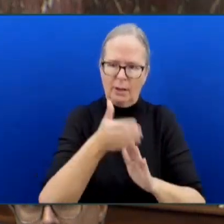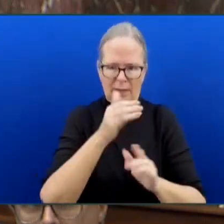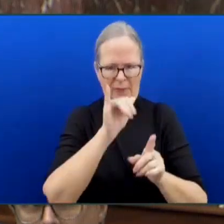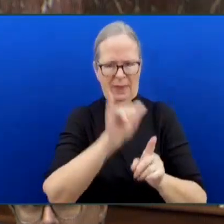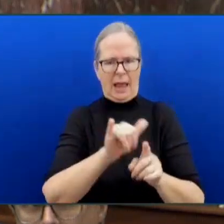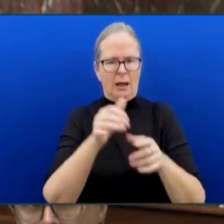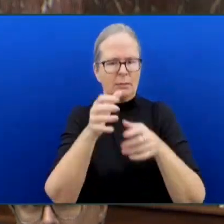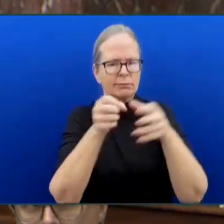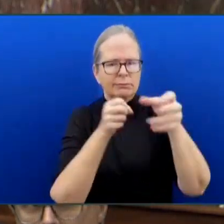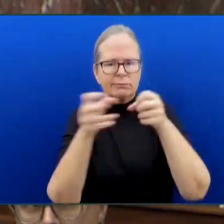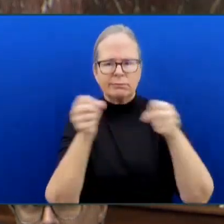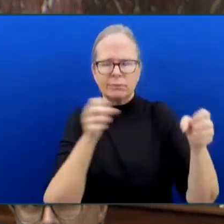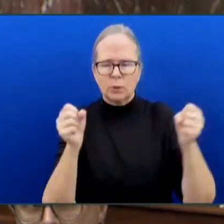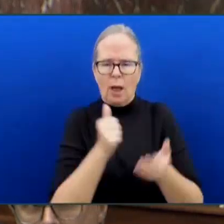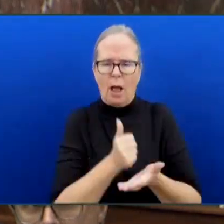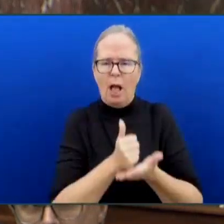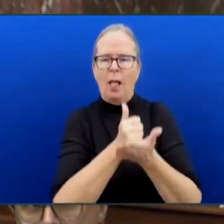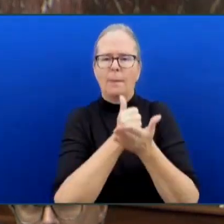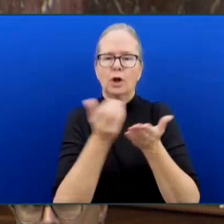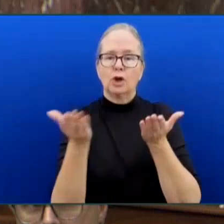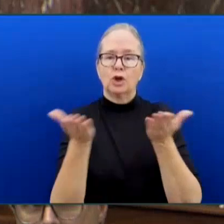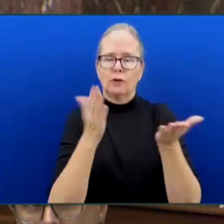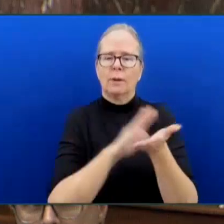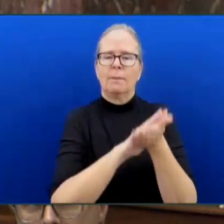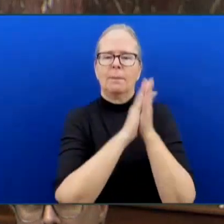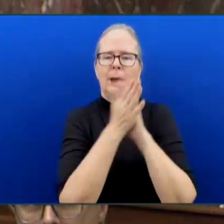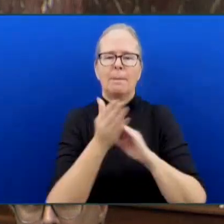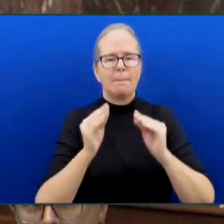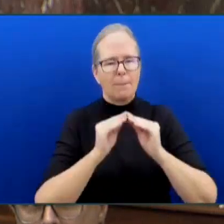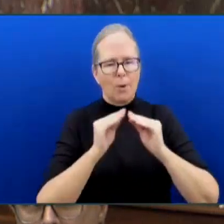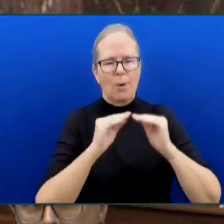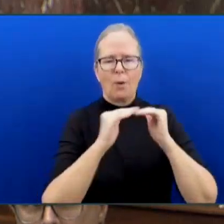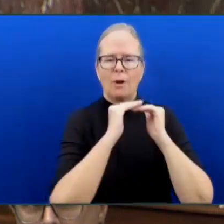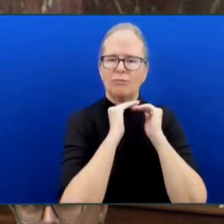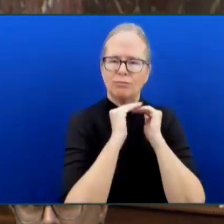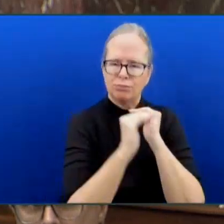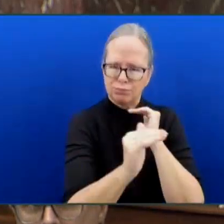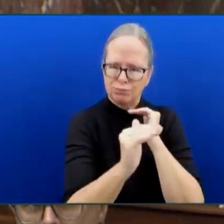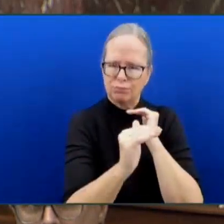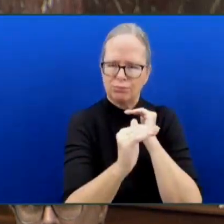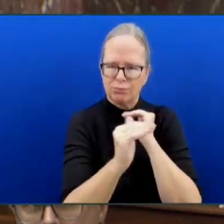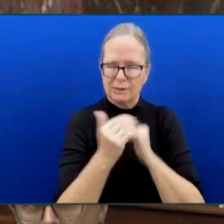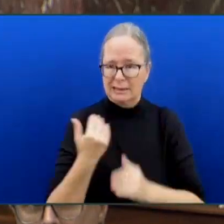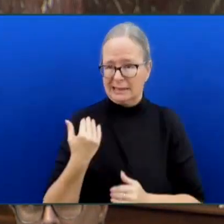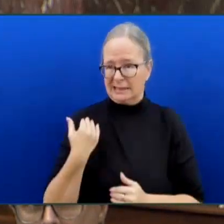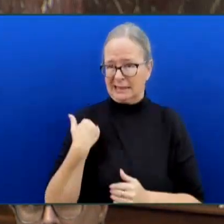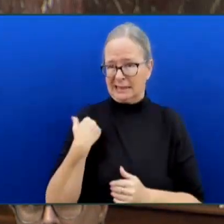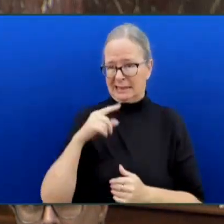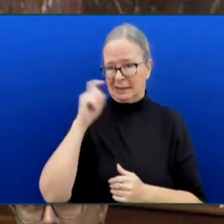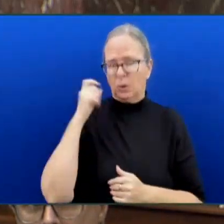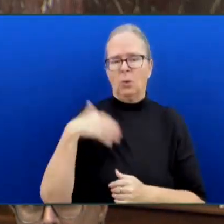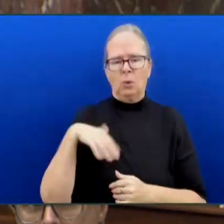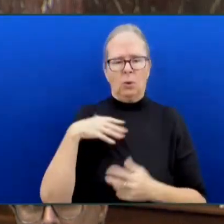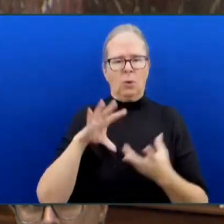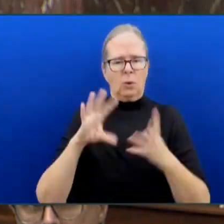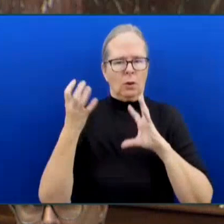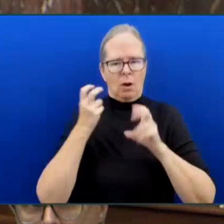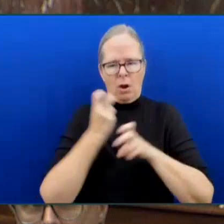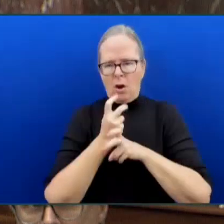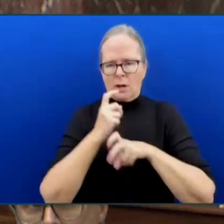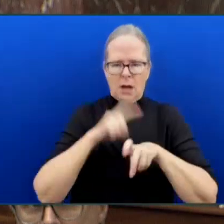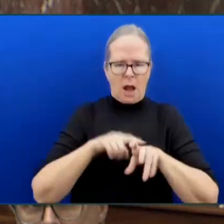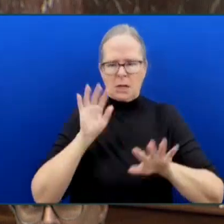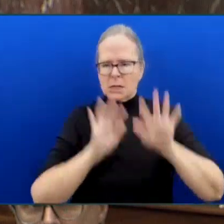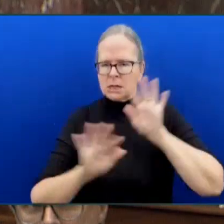BC Ferries. There is some evidence after the difficulties of the summer that activity is improving. The